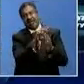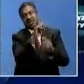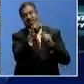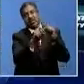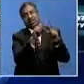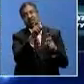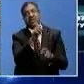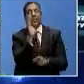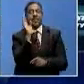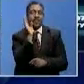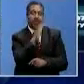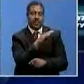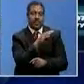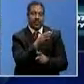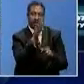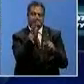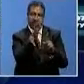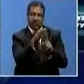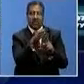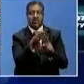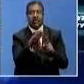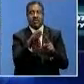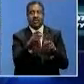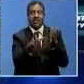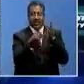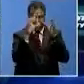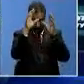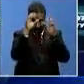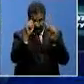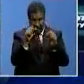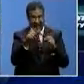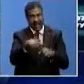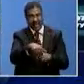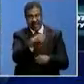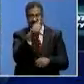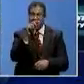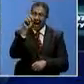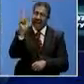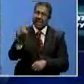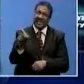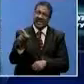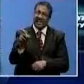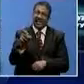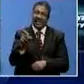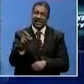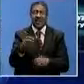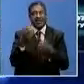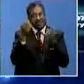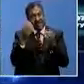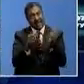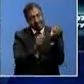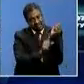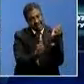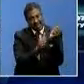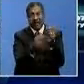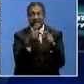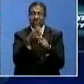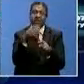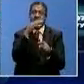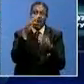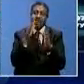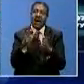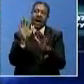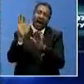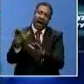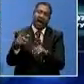for all our answers in Parliament. The Chinsali lawmaker asked government if it is aware that a lot of maize from the farmers is going to waste